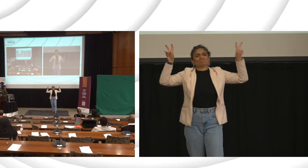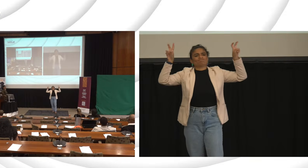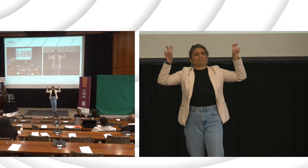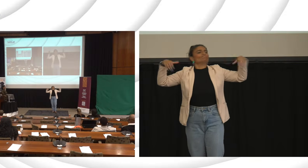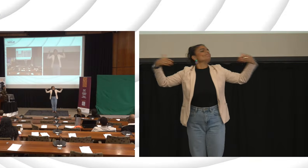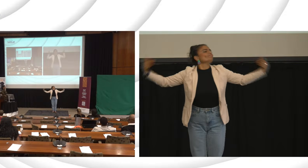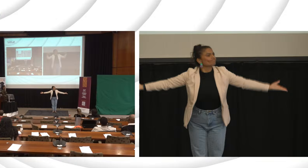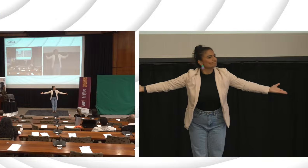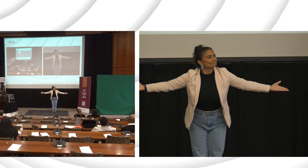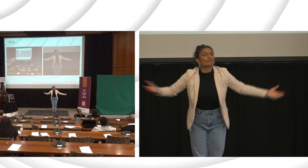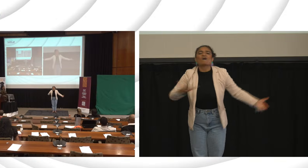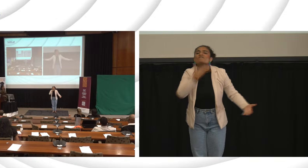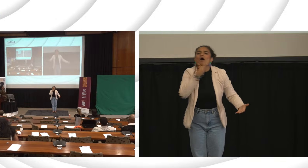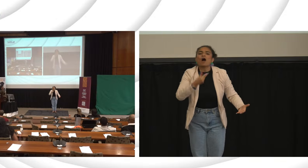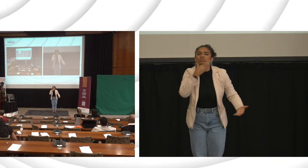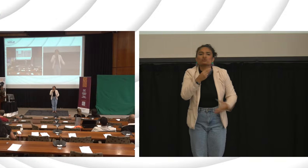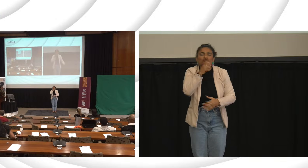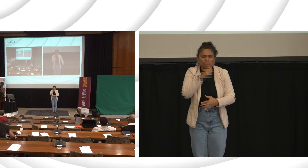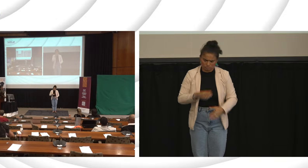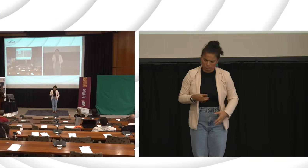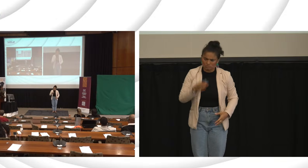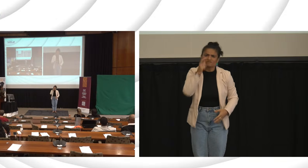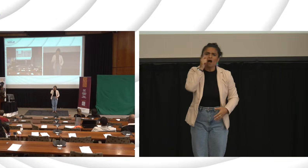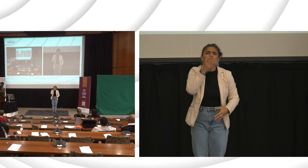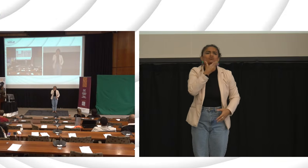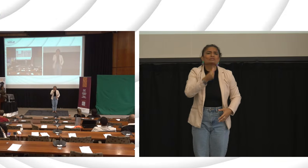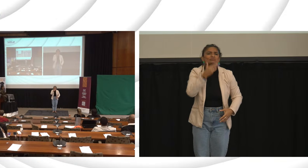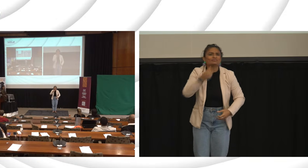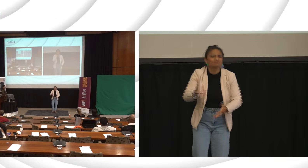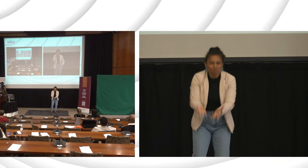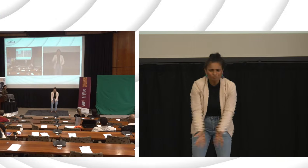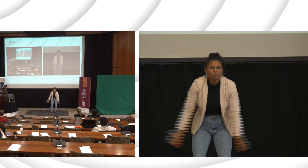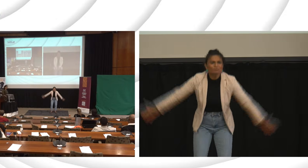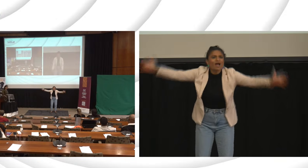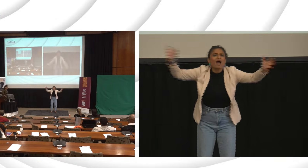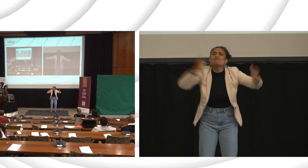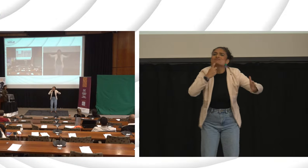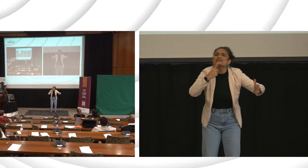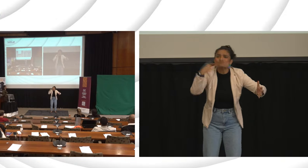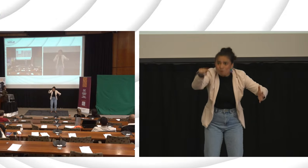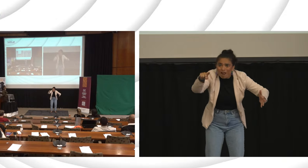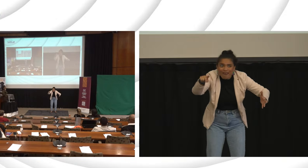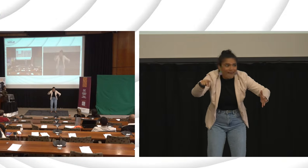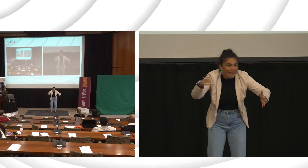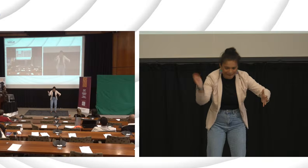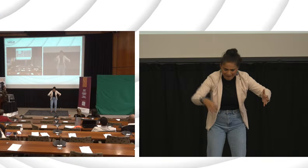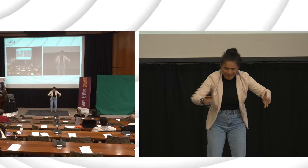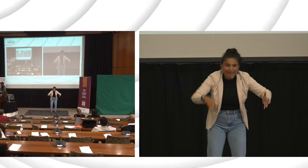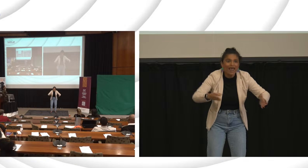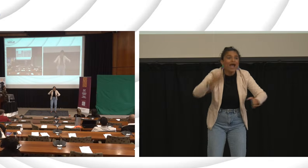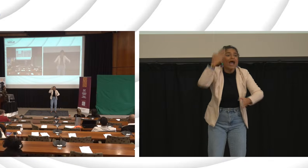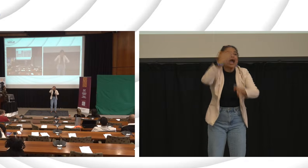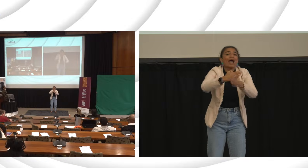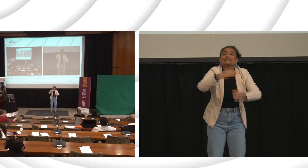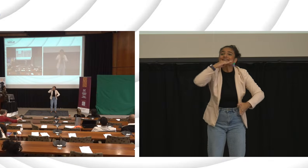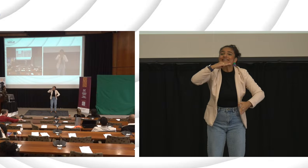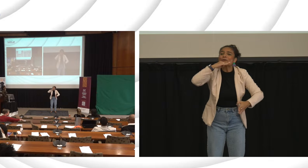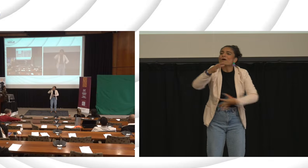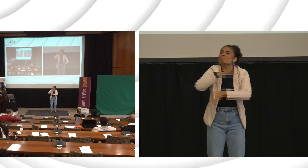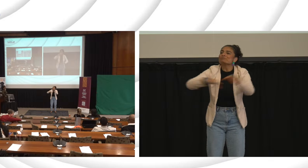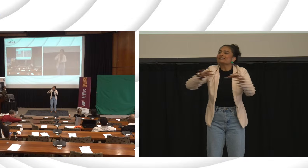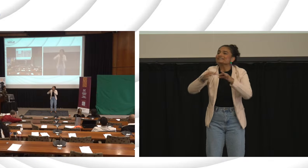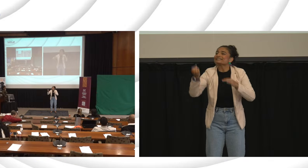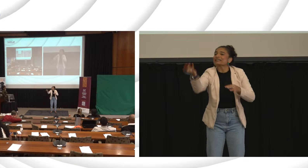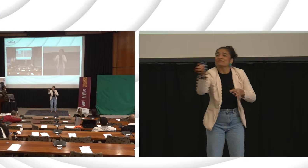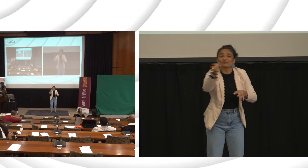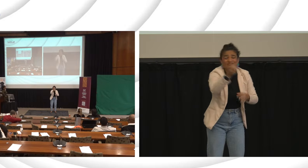support. And SADiLaR wants to give you the platform, so they are like Father Christmas. You know that big red bag